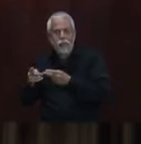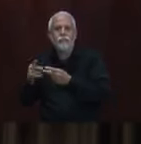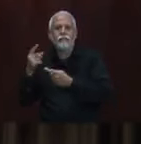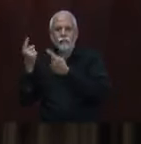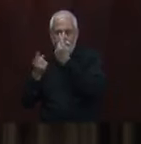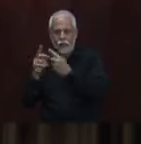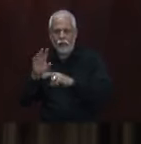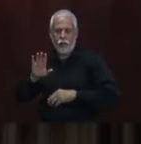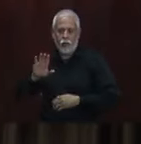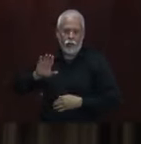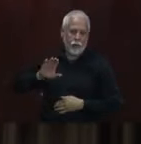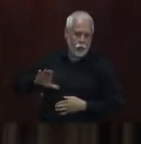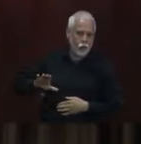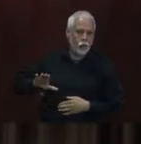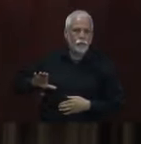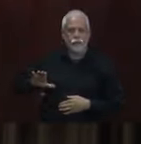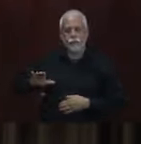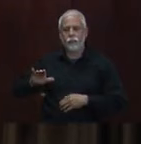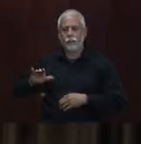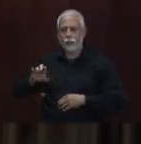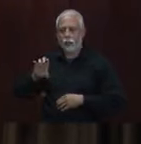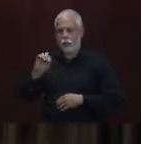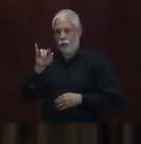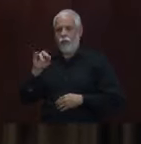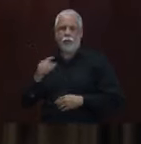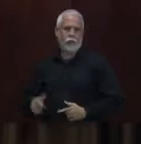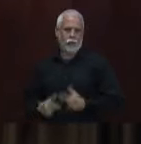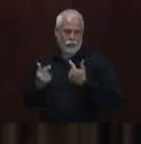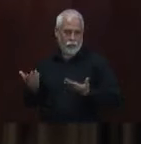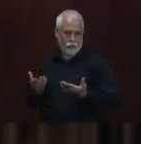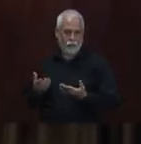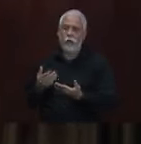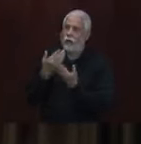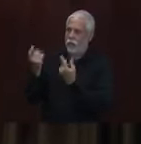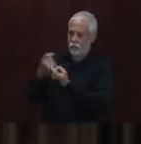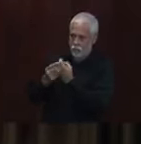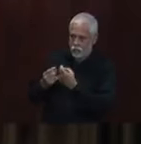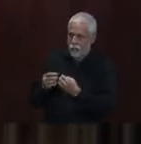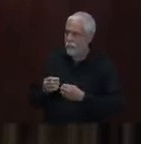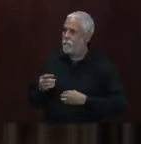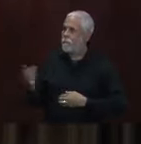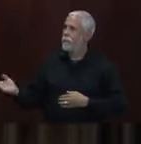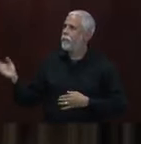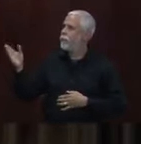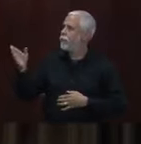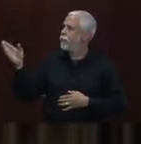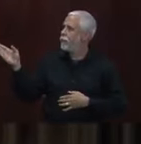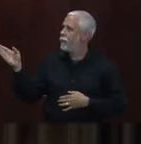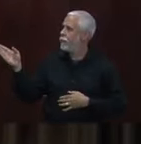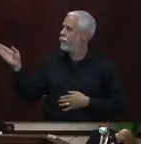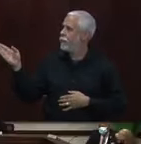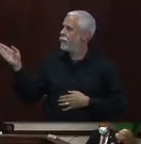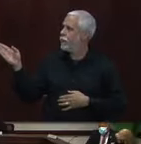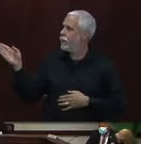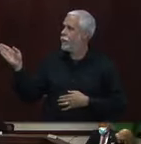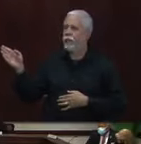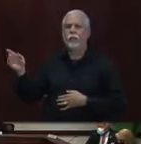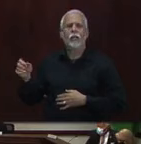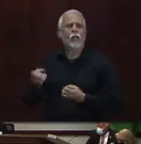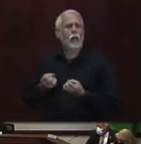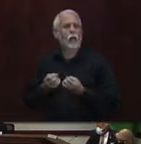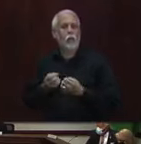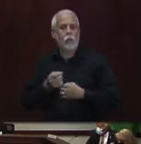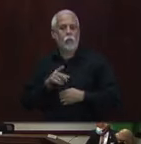considered their county of residence. Okay. Thank you for the question. So how much of the let me turn this on, sorry. How much